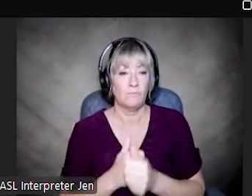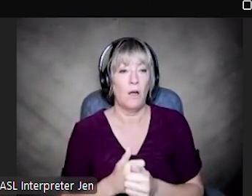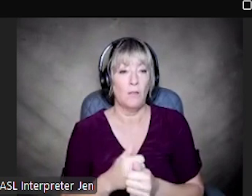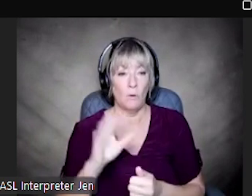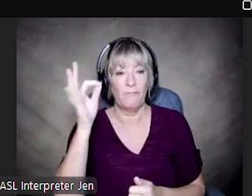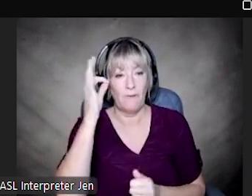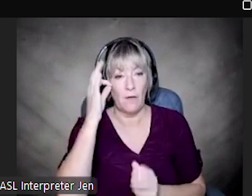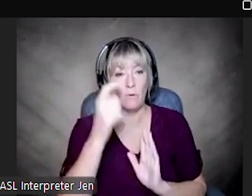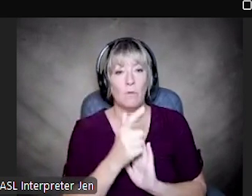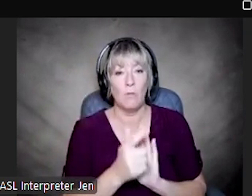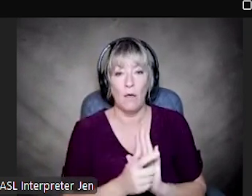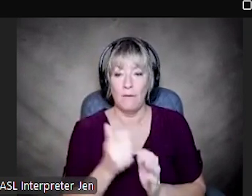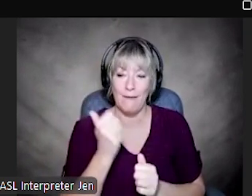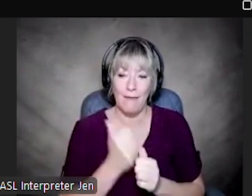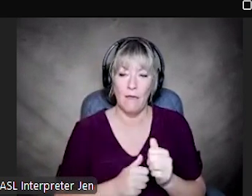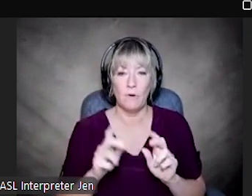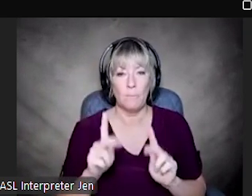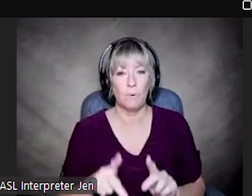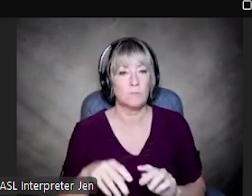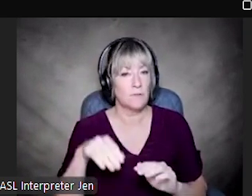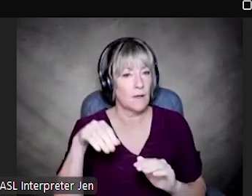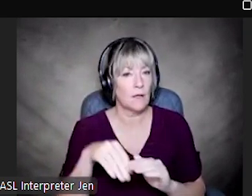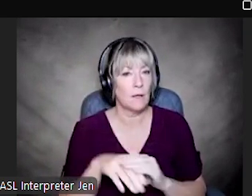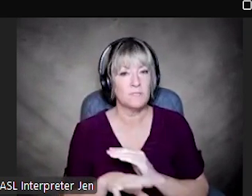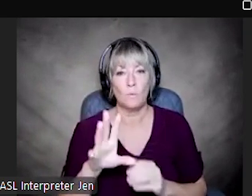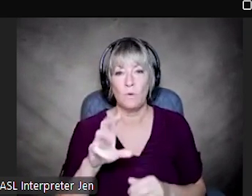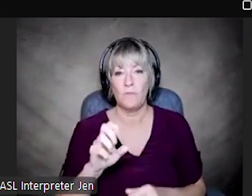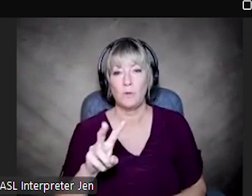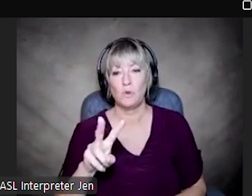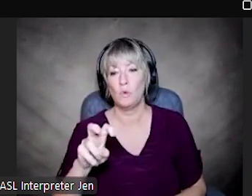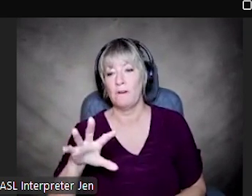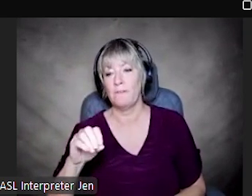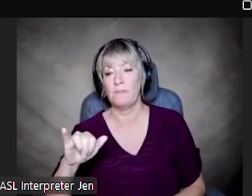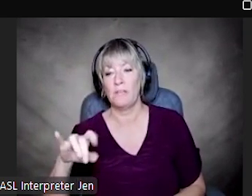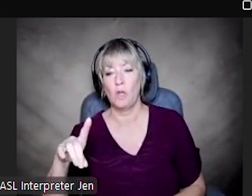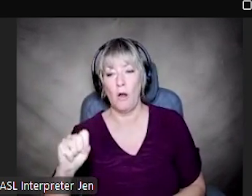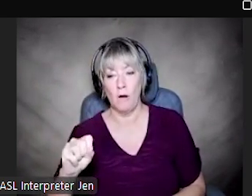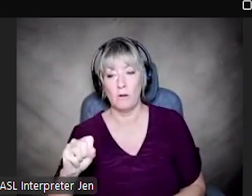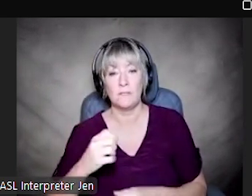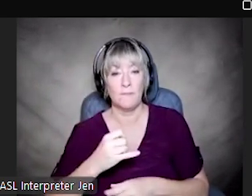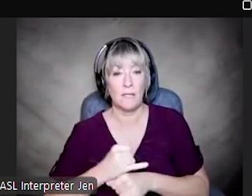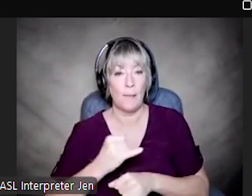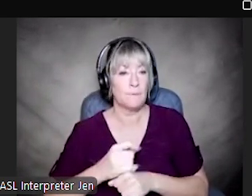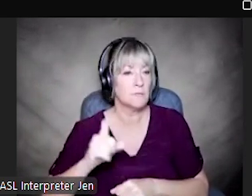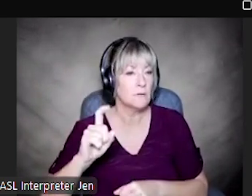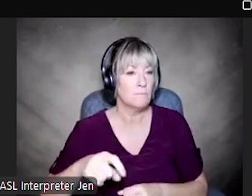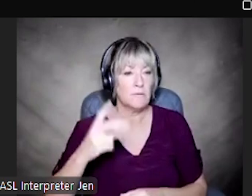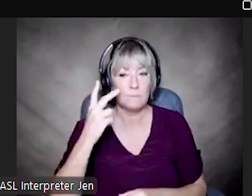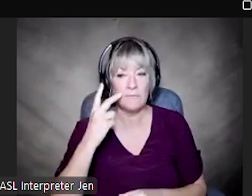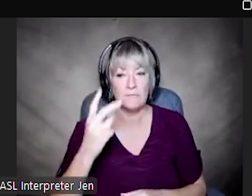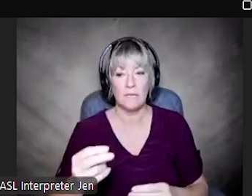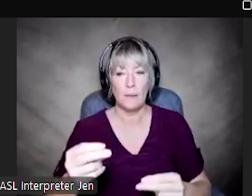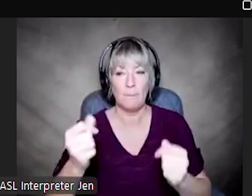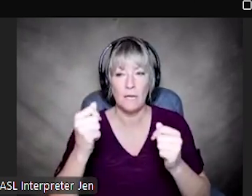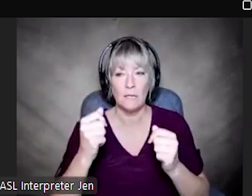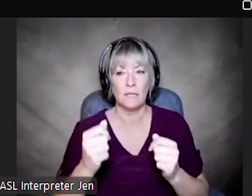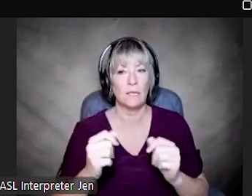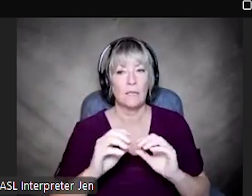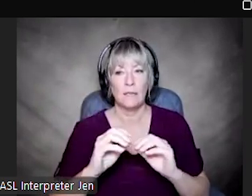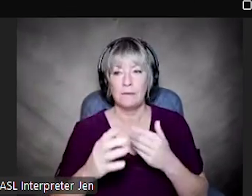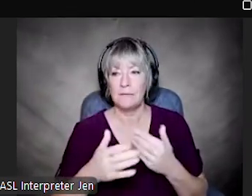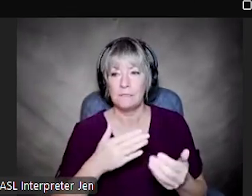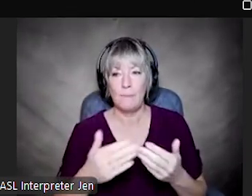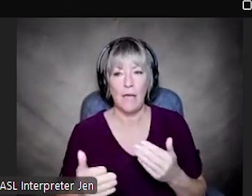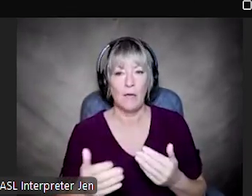that every single person who comes within 250 yards of the campus must be seen immediately without regard